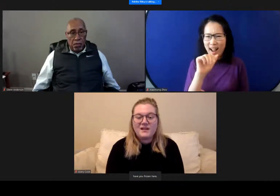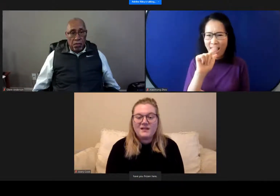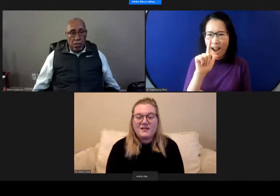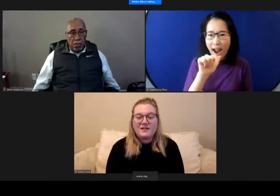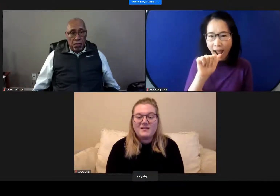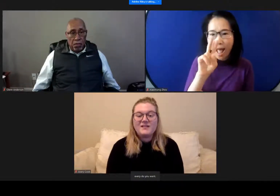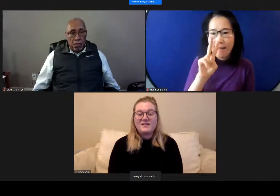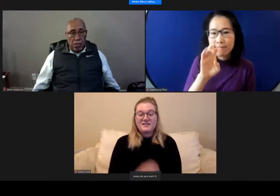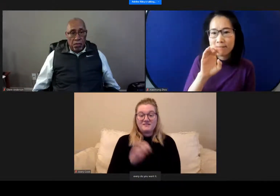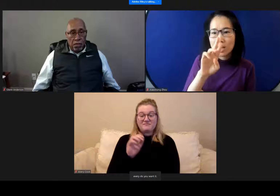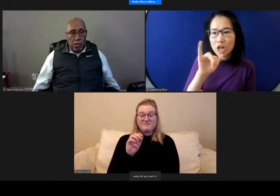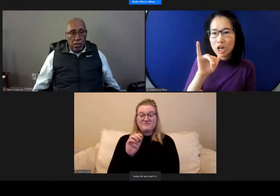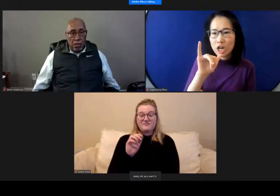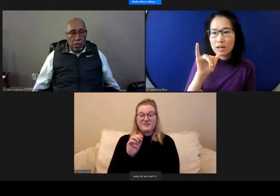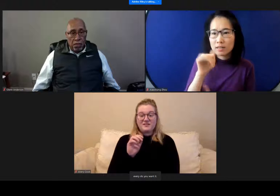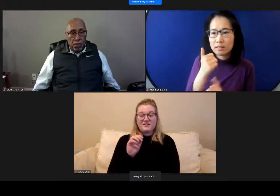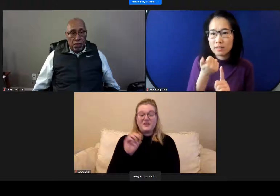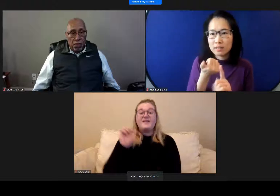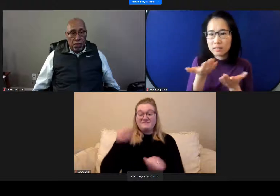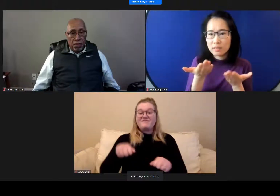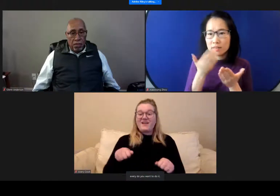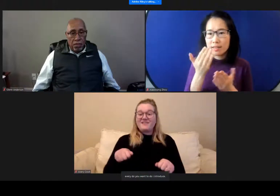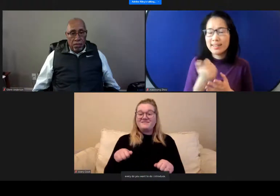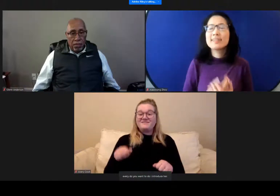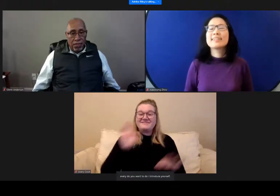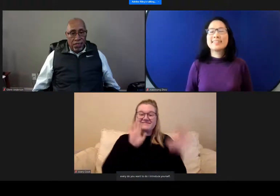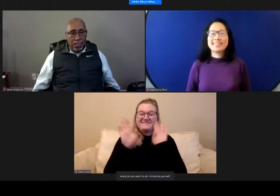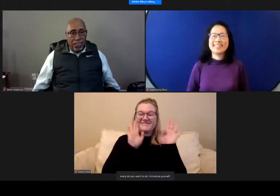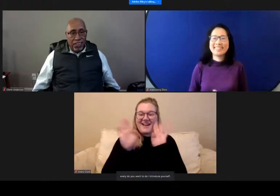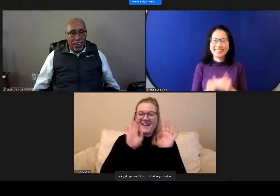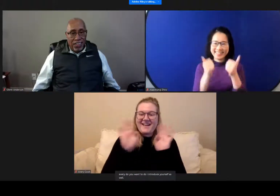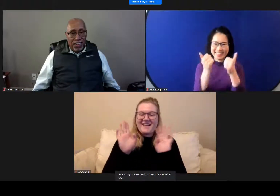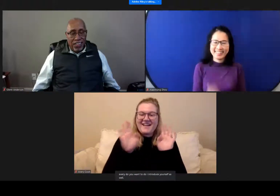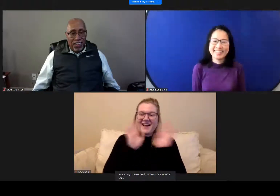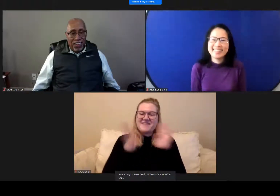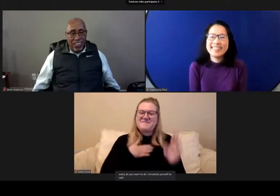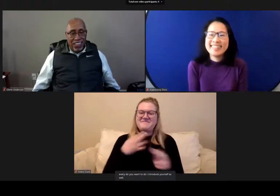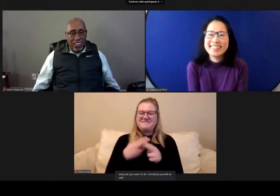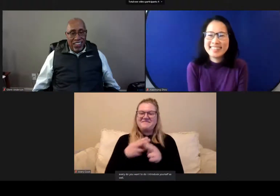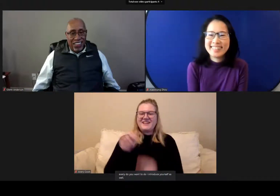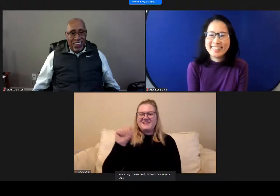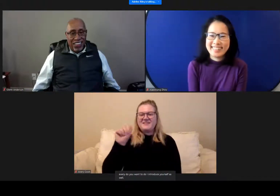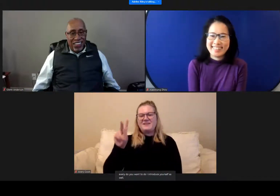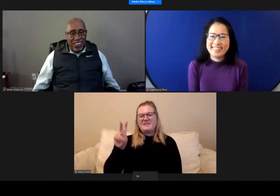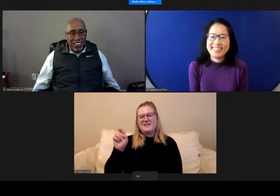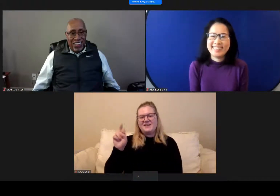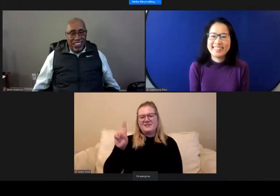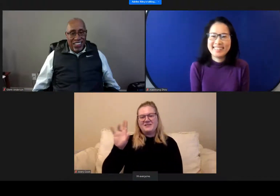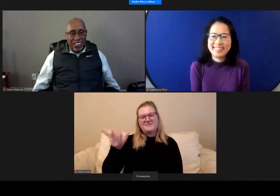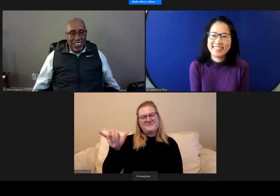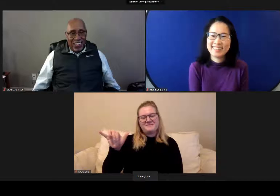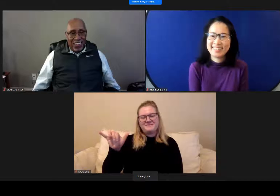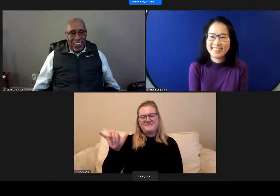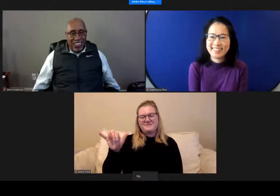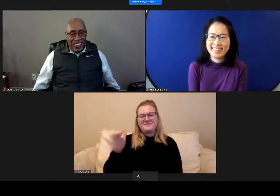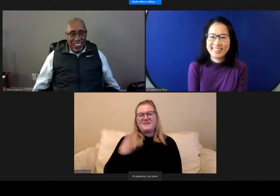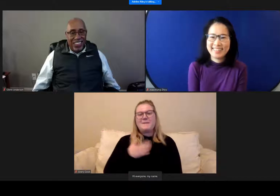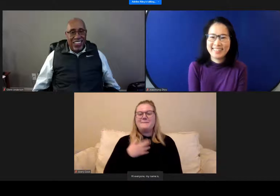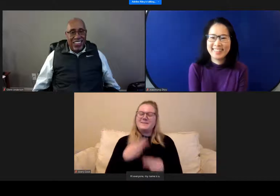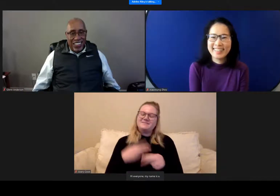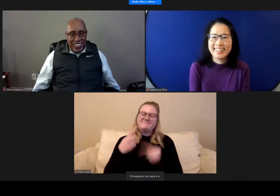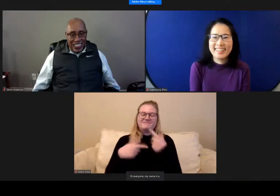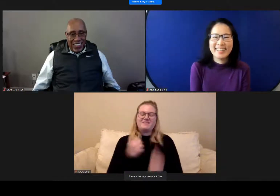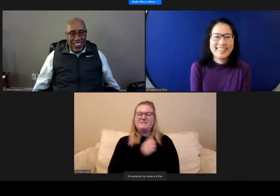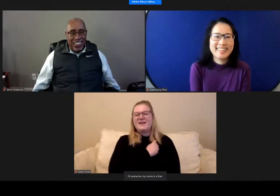Avery, do you want to introduce yourself as well? Hi, everyone. My name is